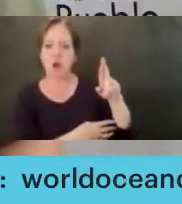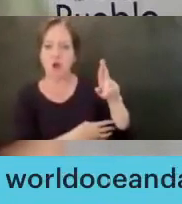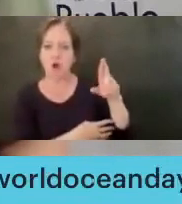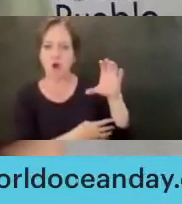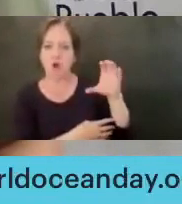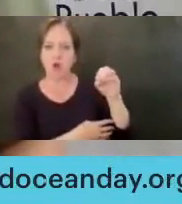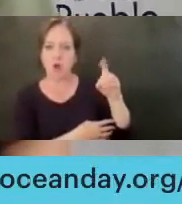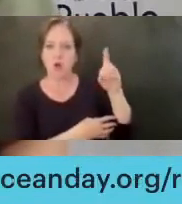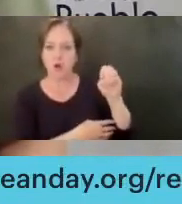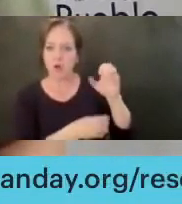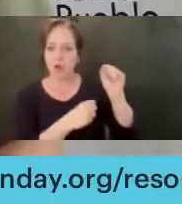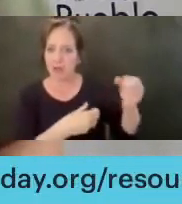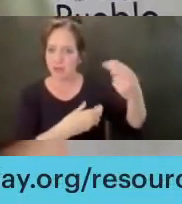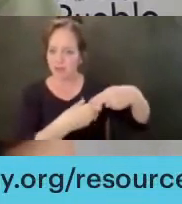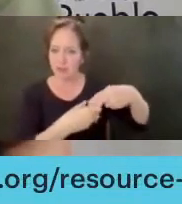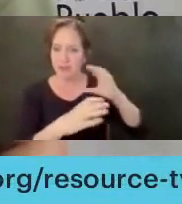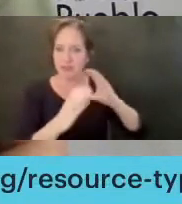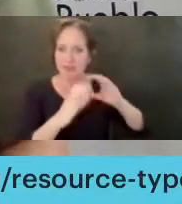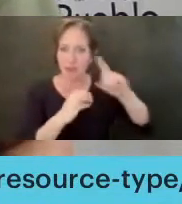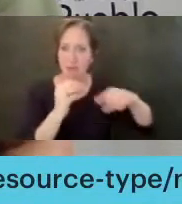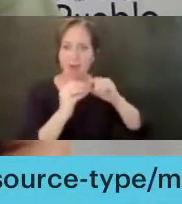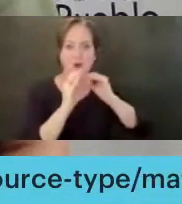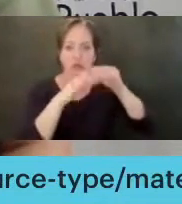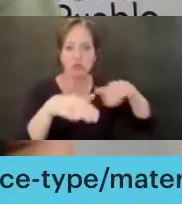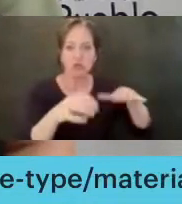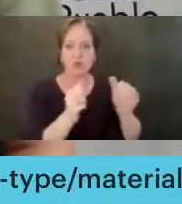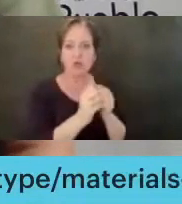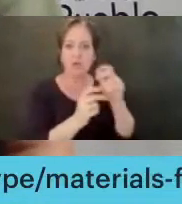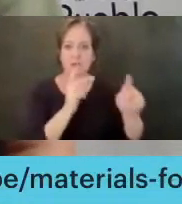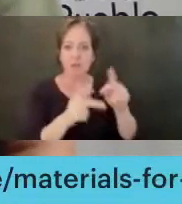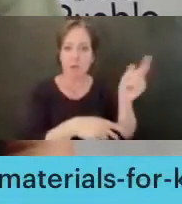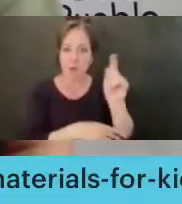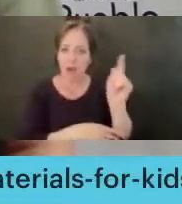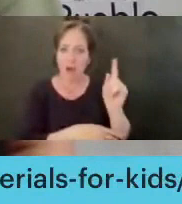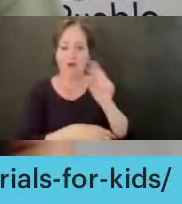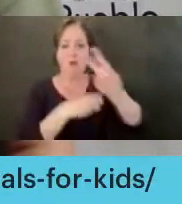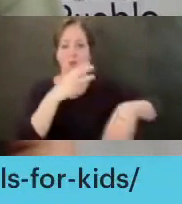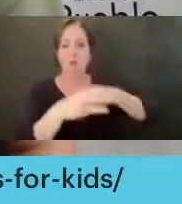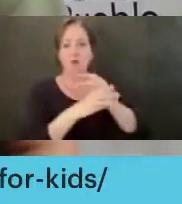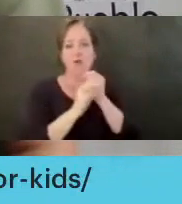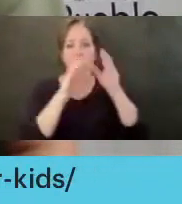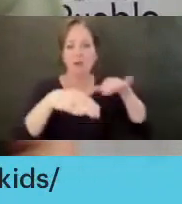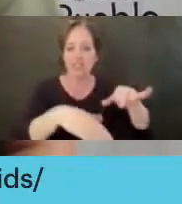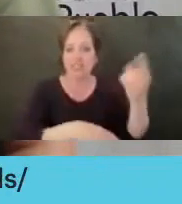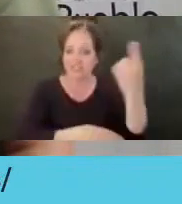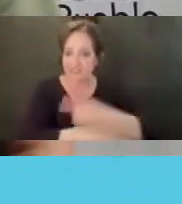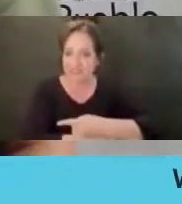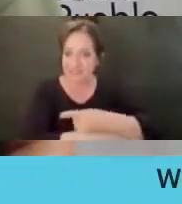the conversation about oceans with the folks at World Ocean Day.